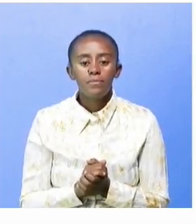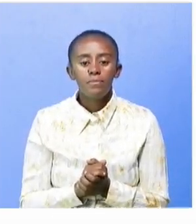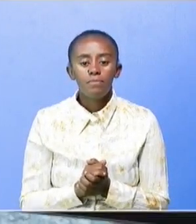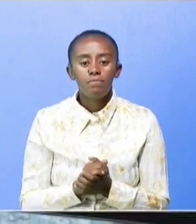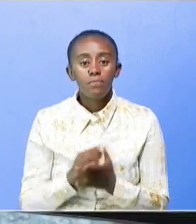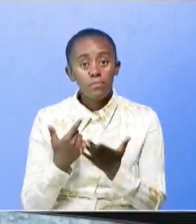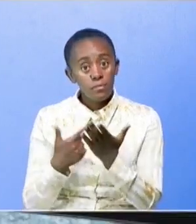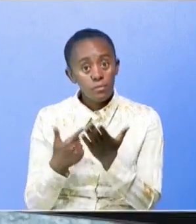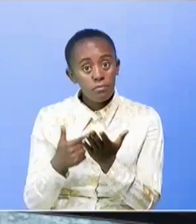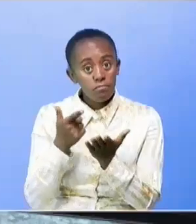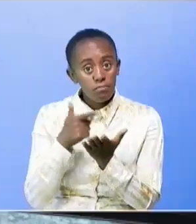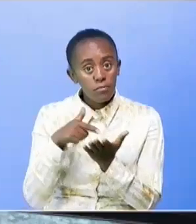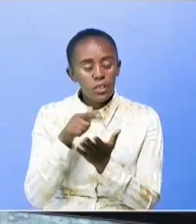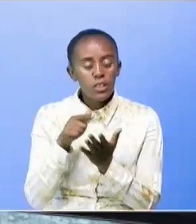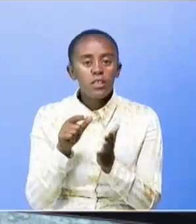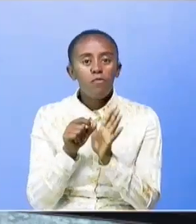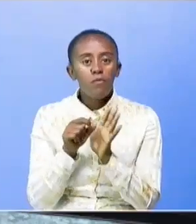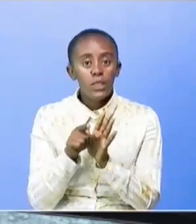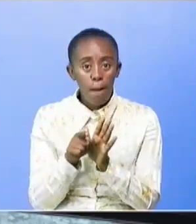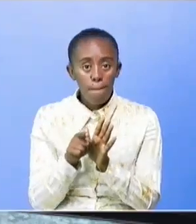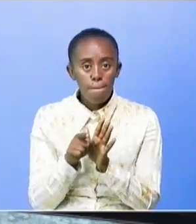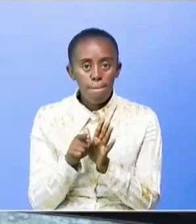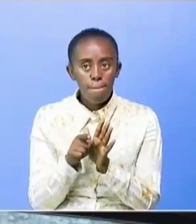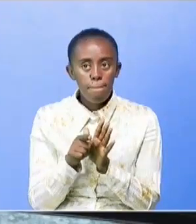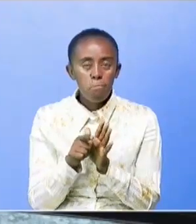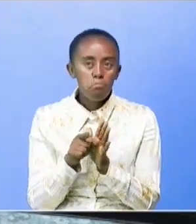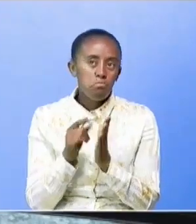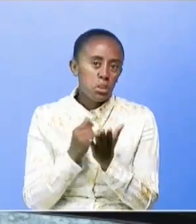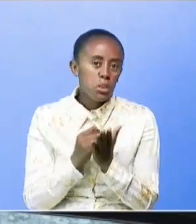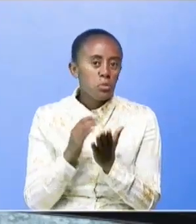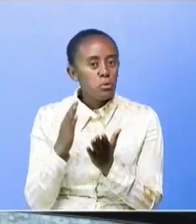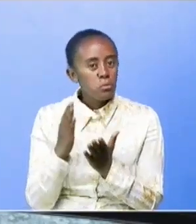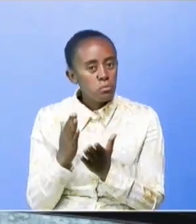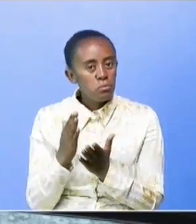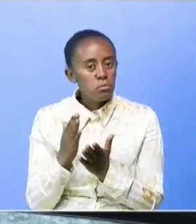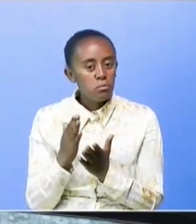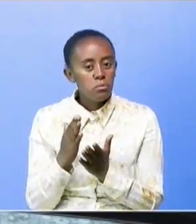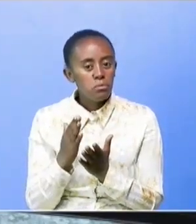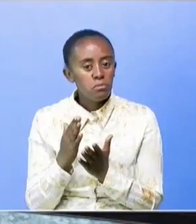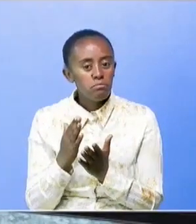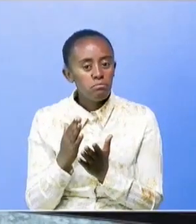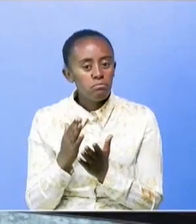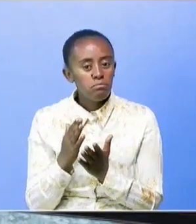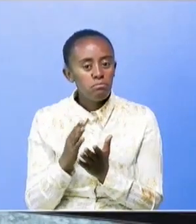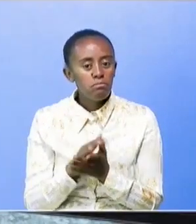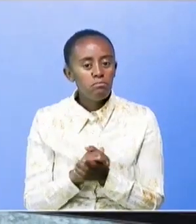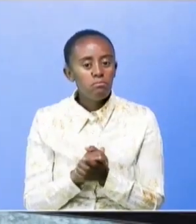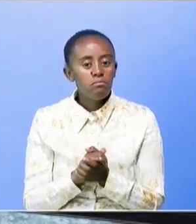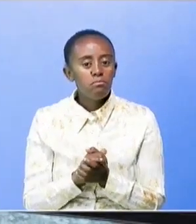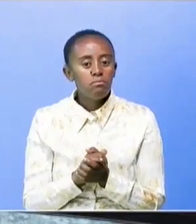In this case, for example, it could be the